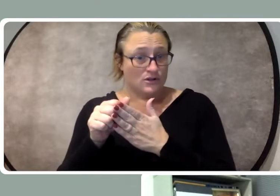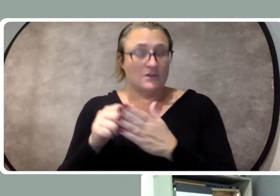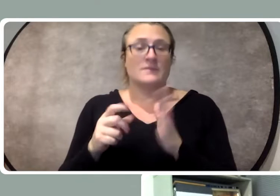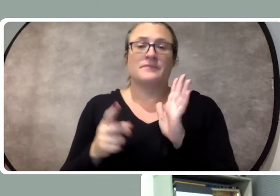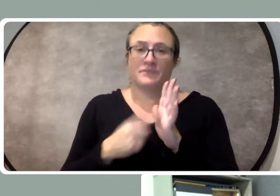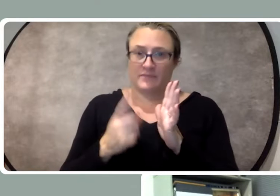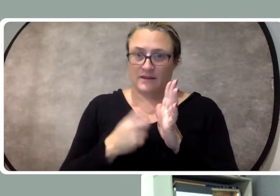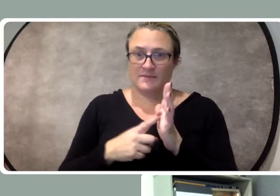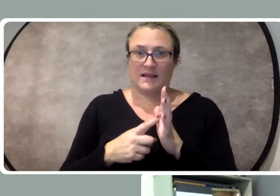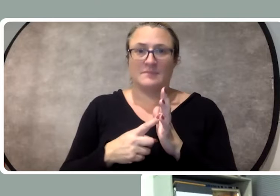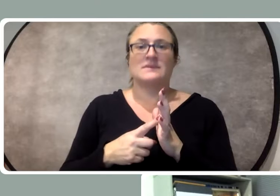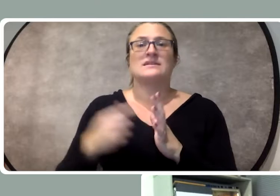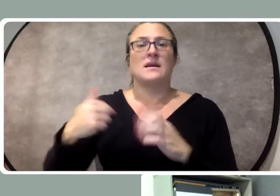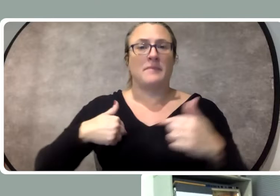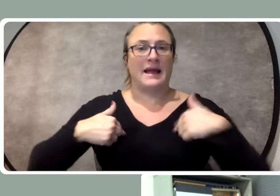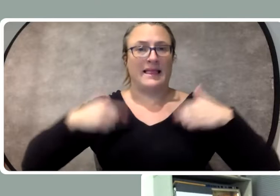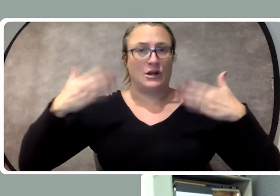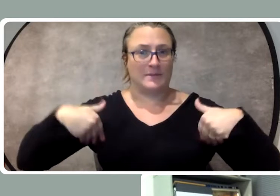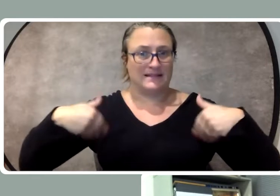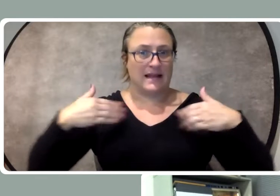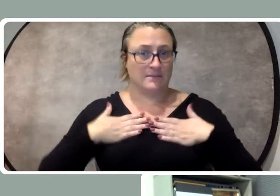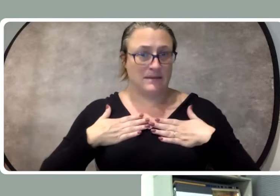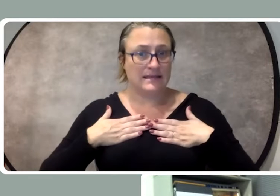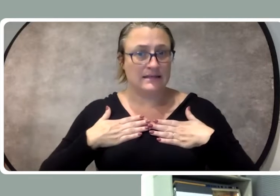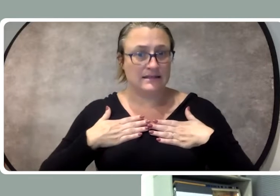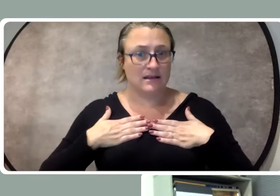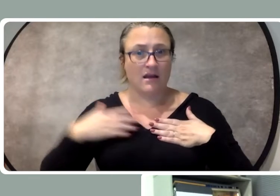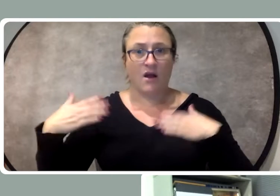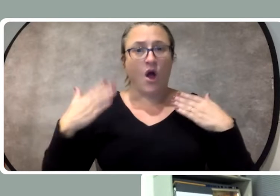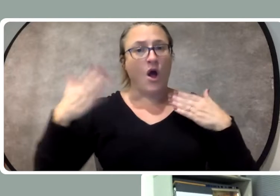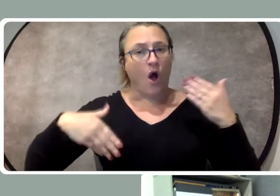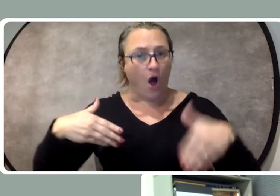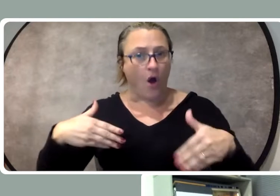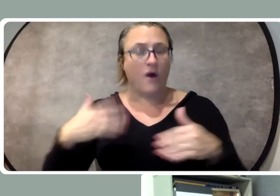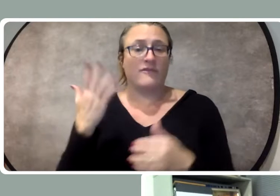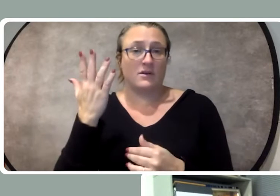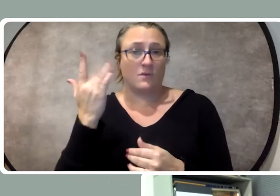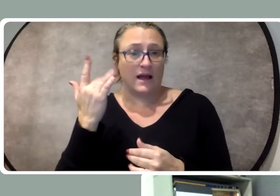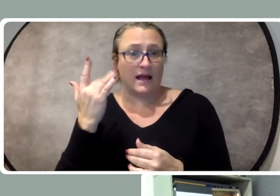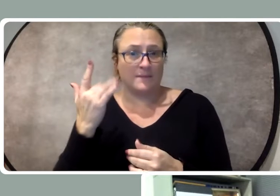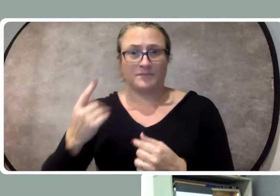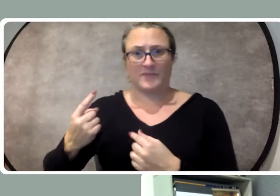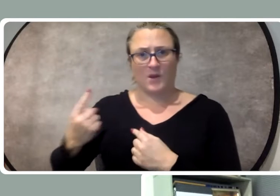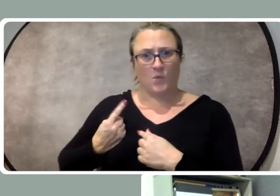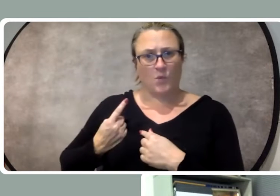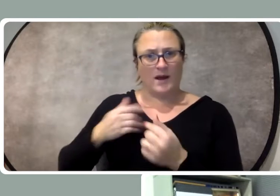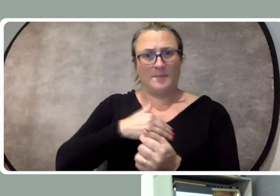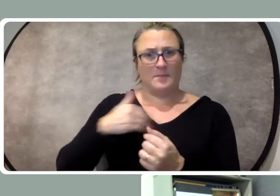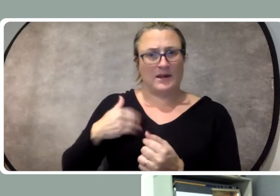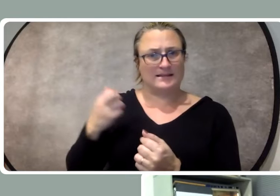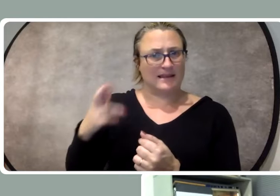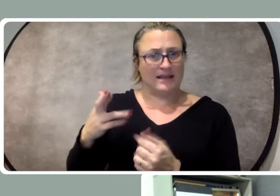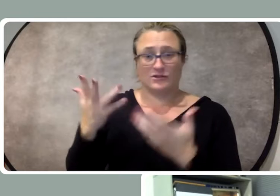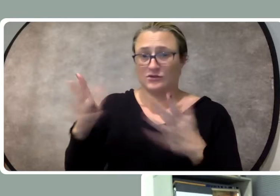bilateral mastectomies and to take off both breasts because, if they have one breast cancer and that has been successfully